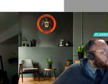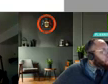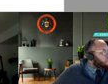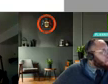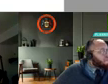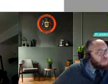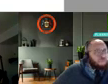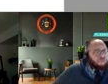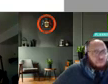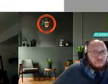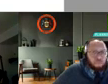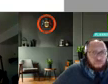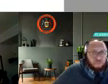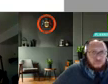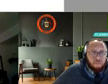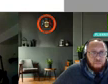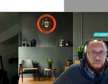Yeah, and